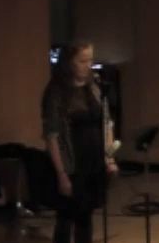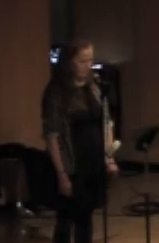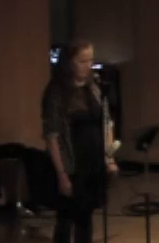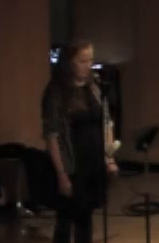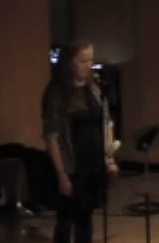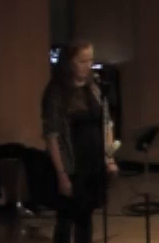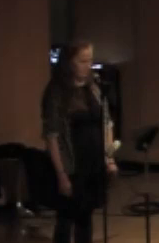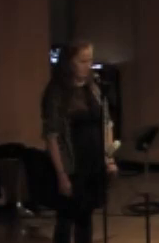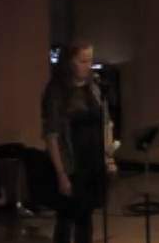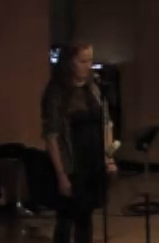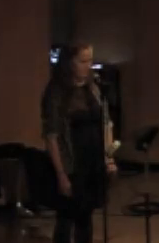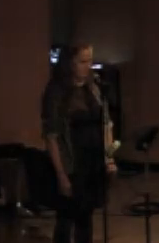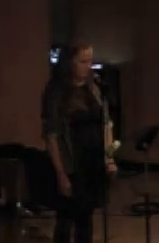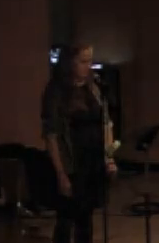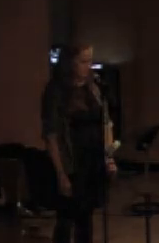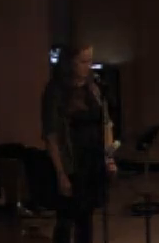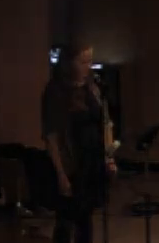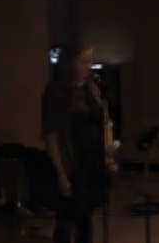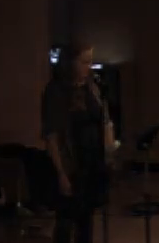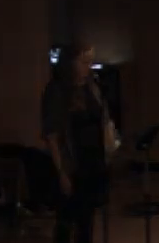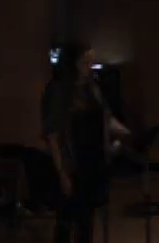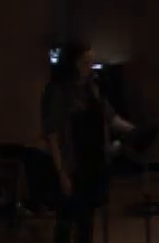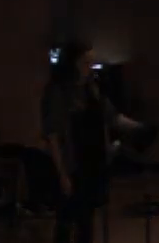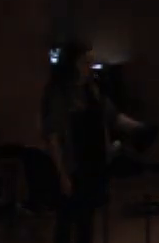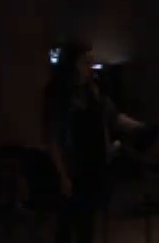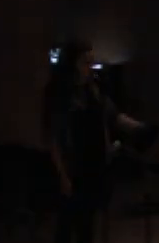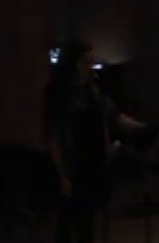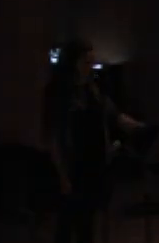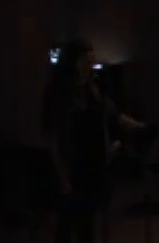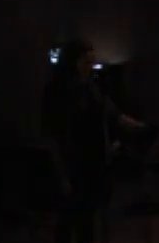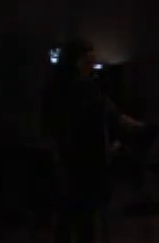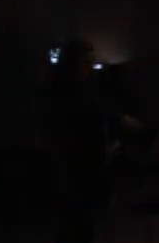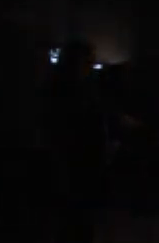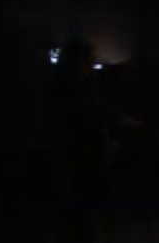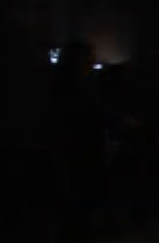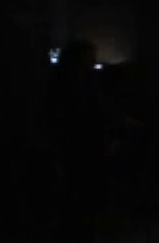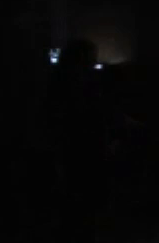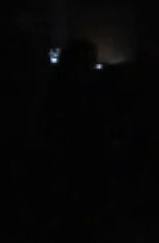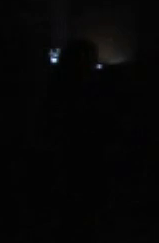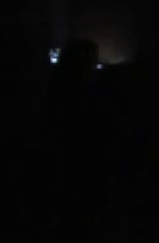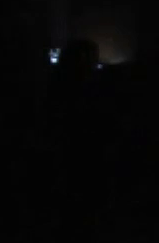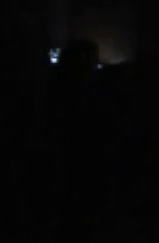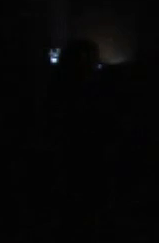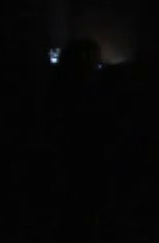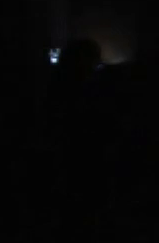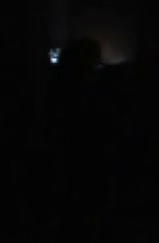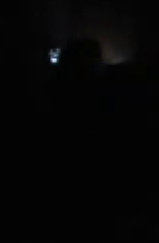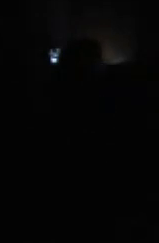down the baby gradually stops crying black